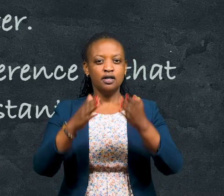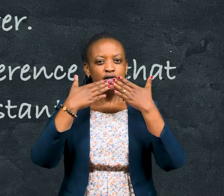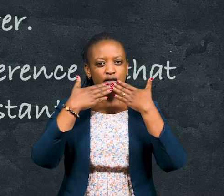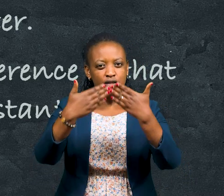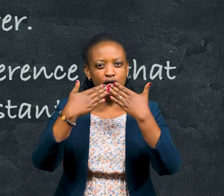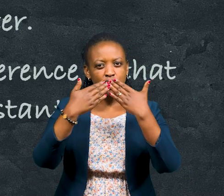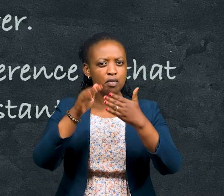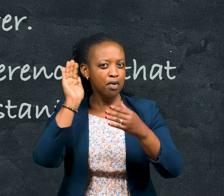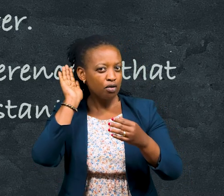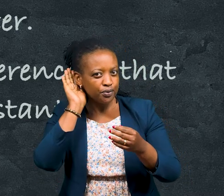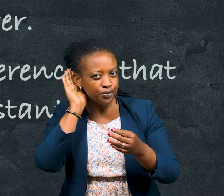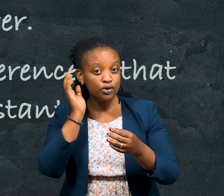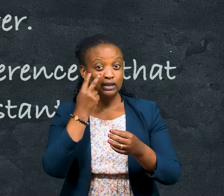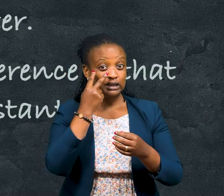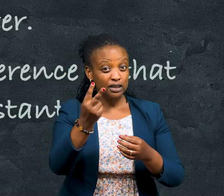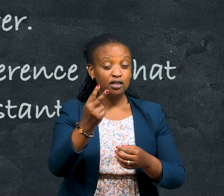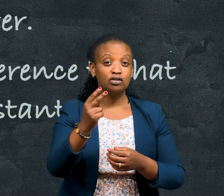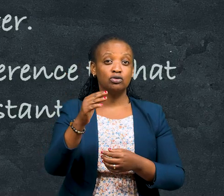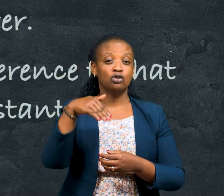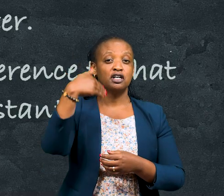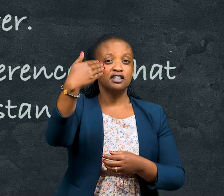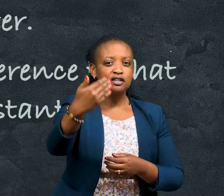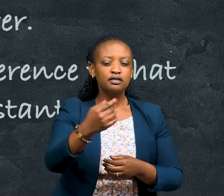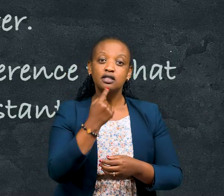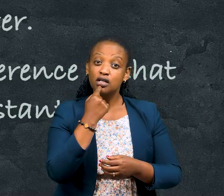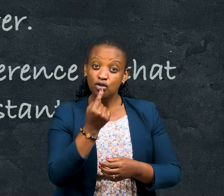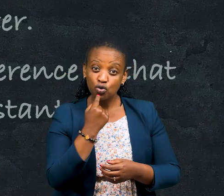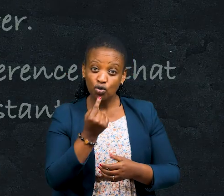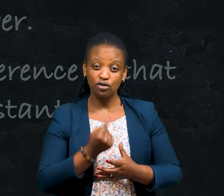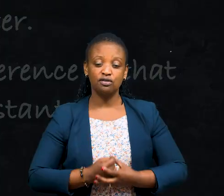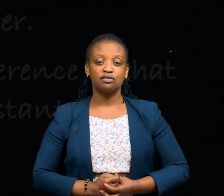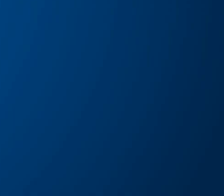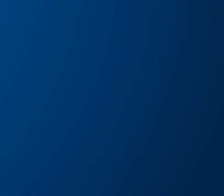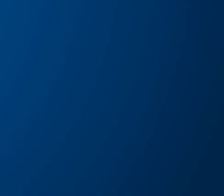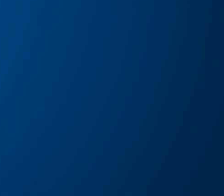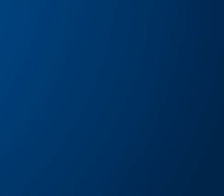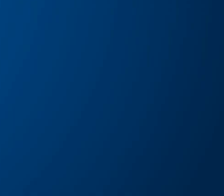Thank you for your attention. See you in the next lesson.